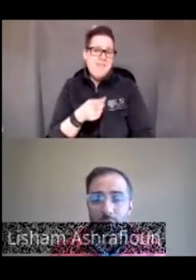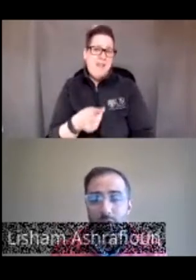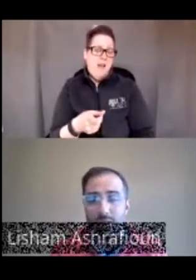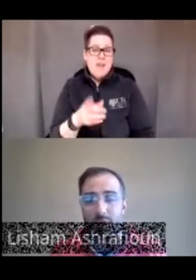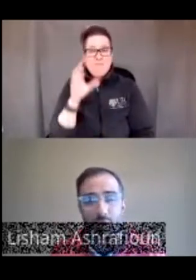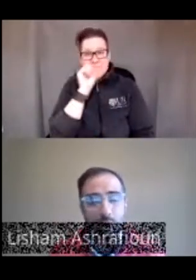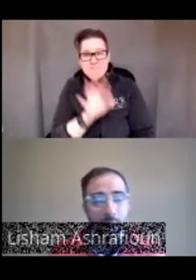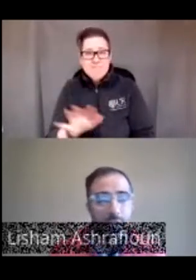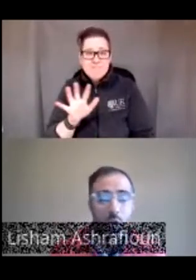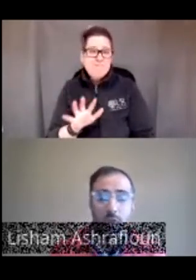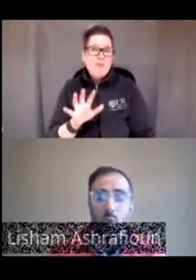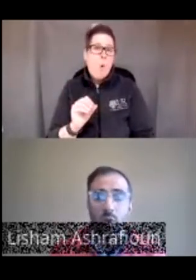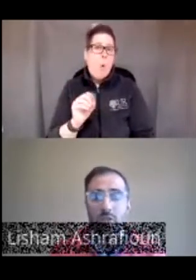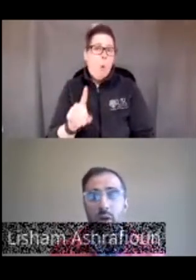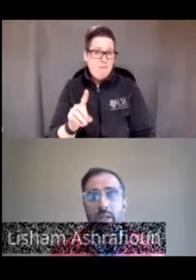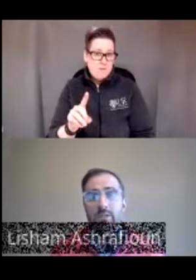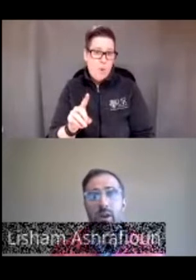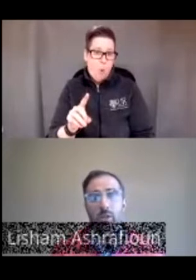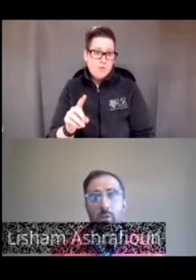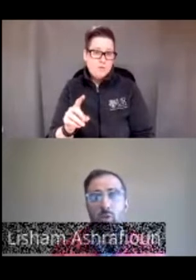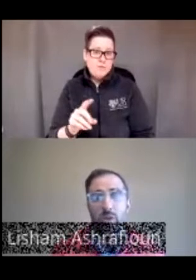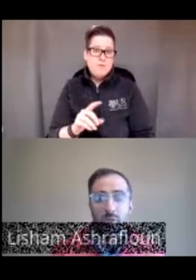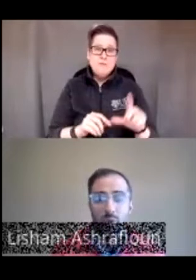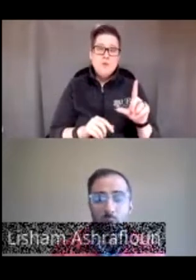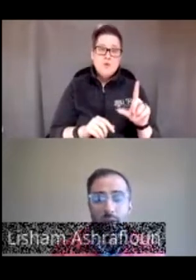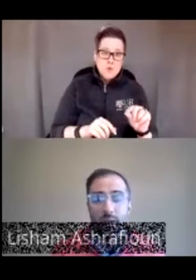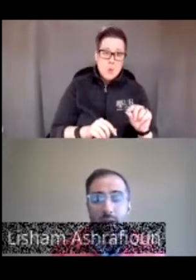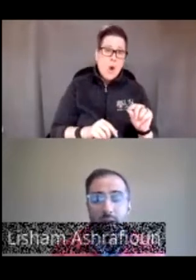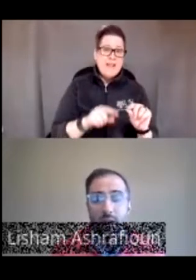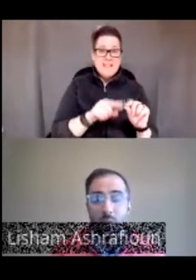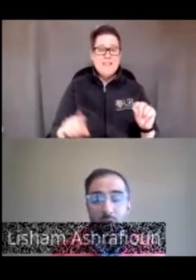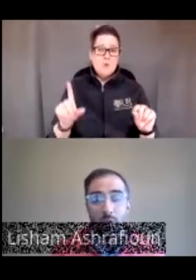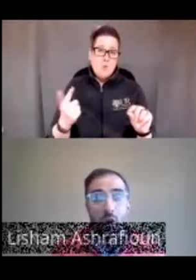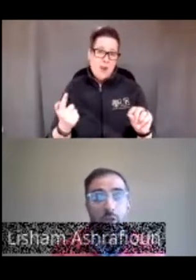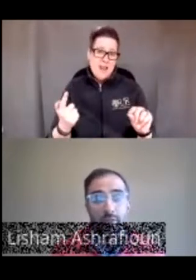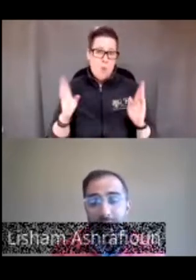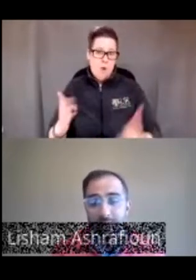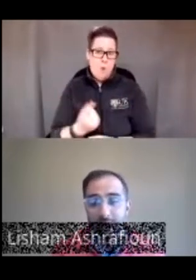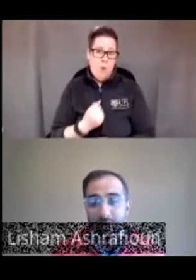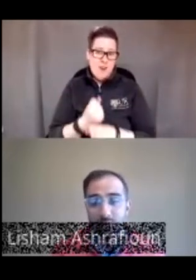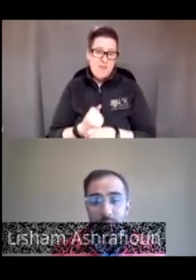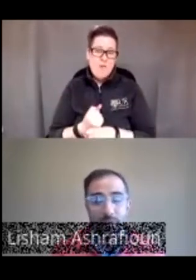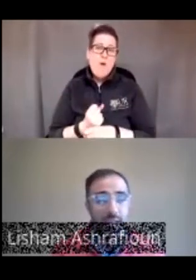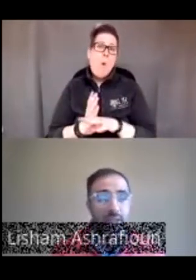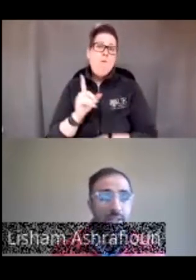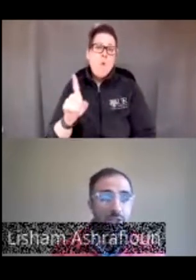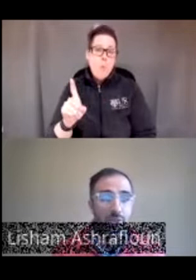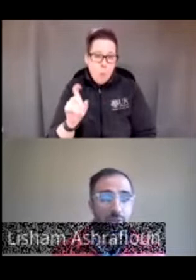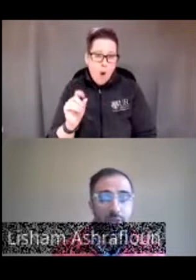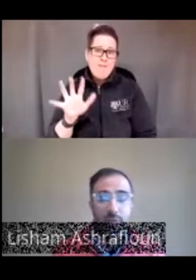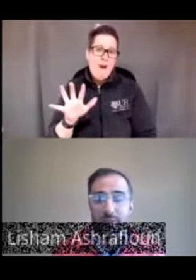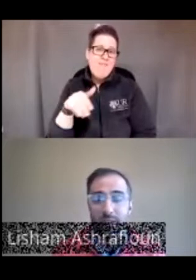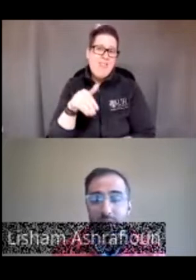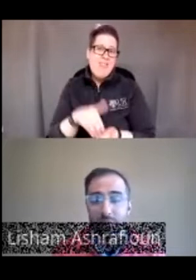drug overdoses from October 2020 to October 2021 was over 105,000, representing an